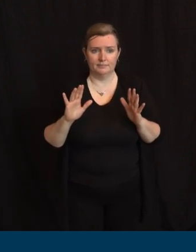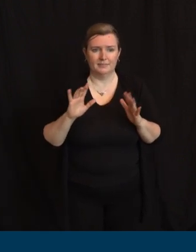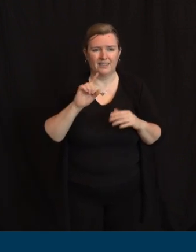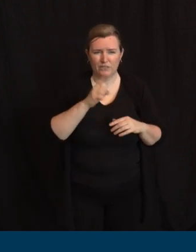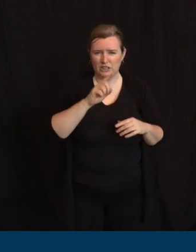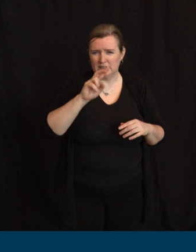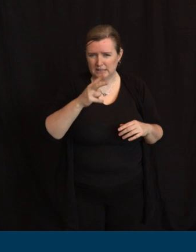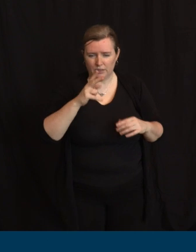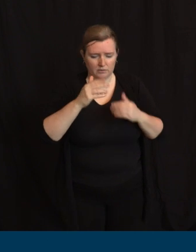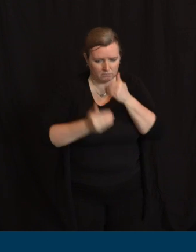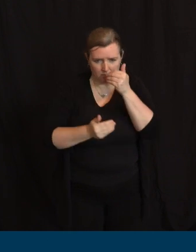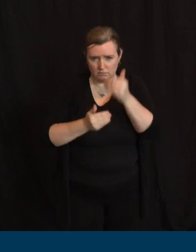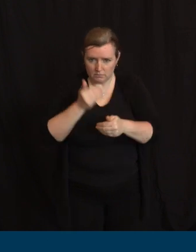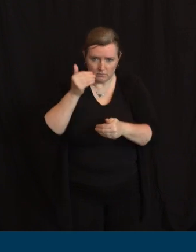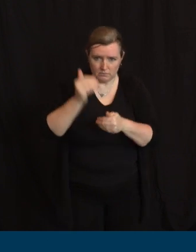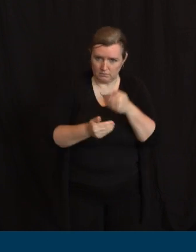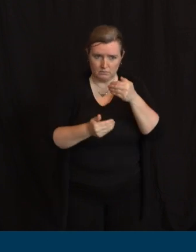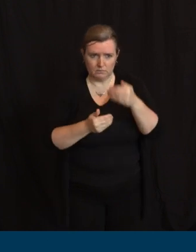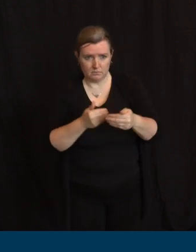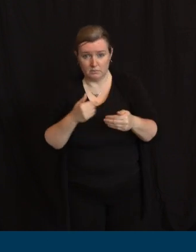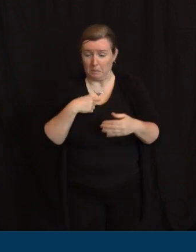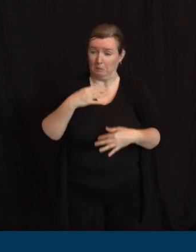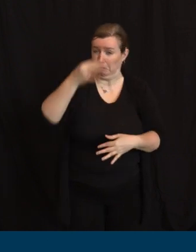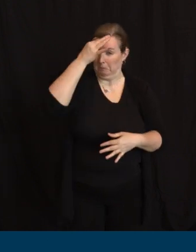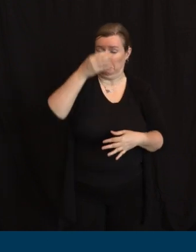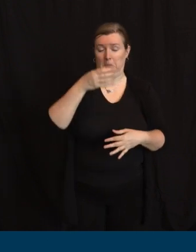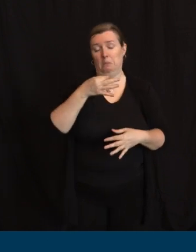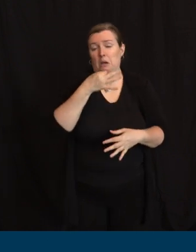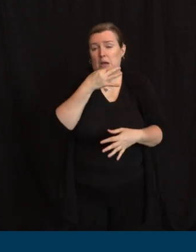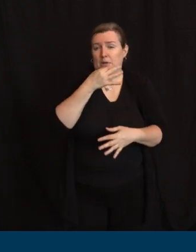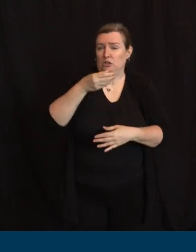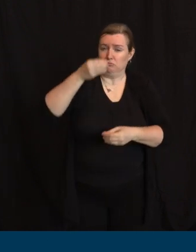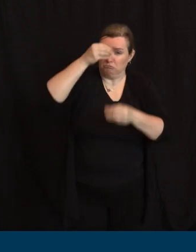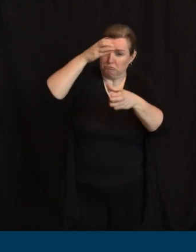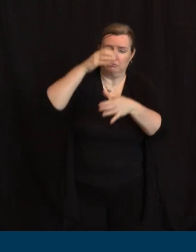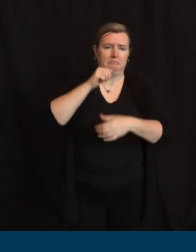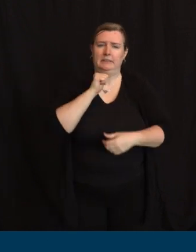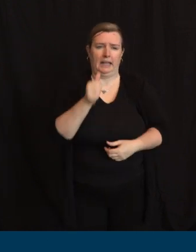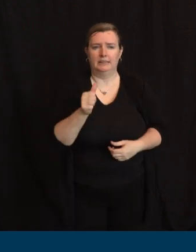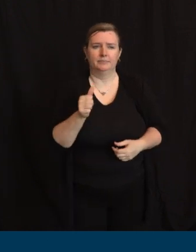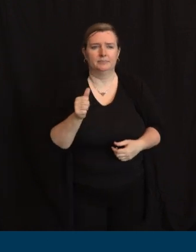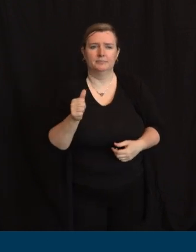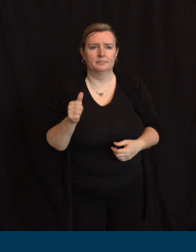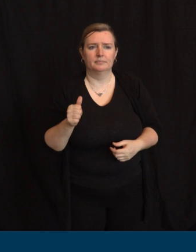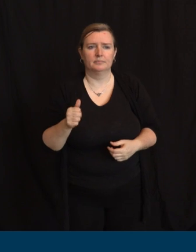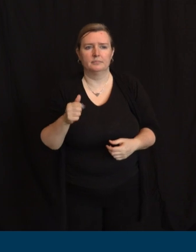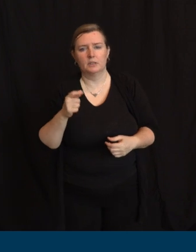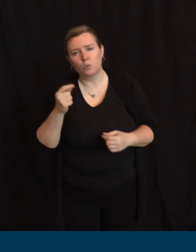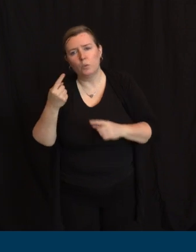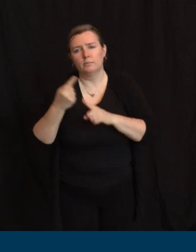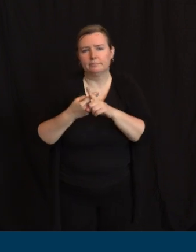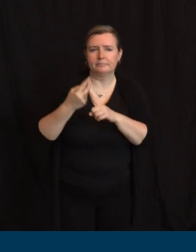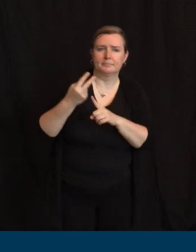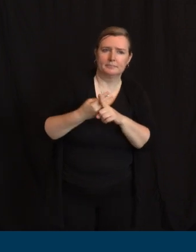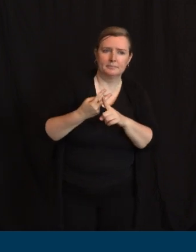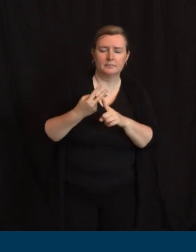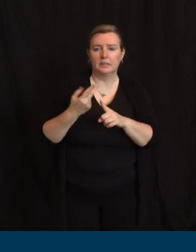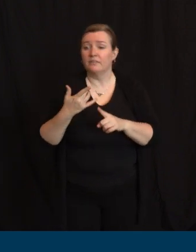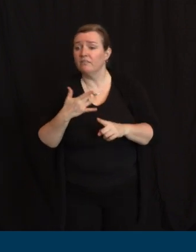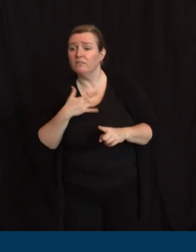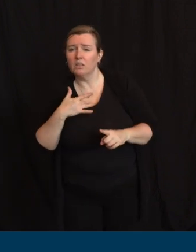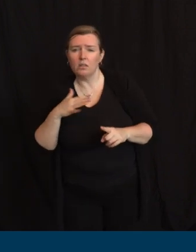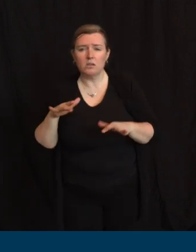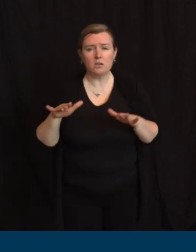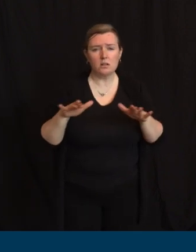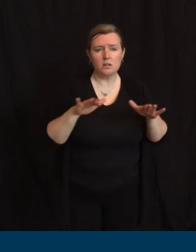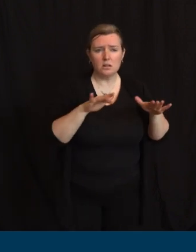up on your feet for a little bit, maybe that's enough time for some therapeutics to have been developed that folks talk about. Not